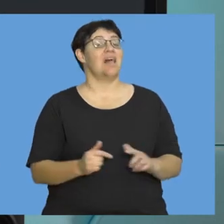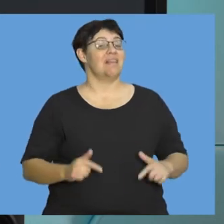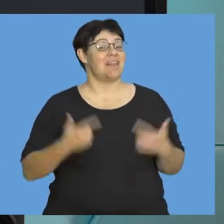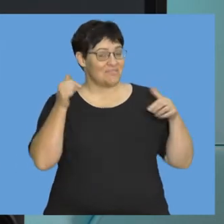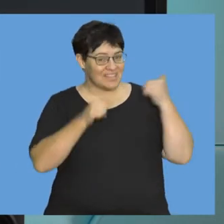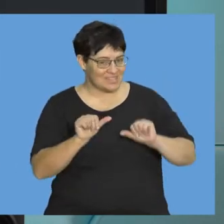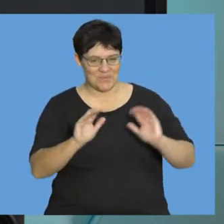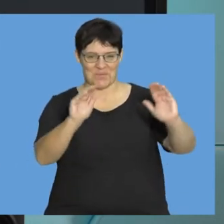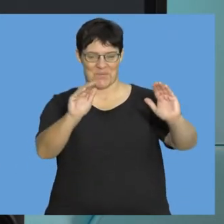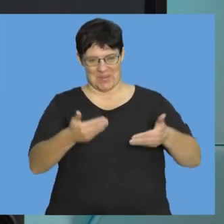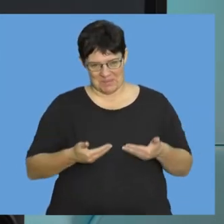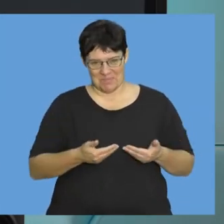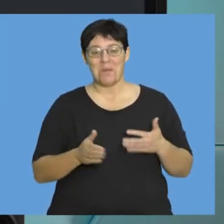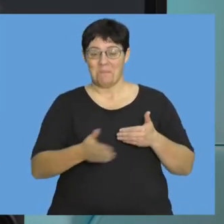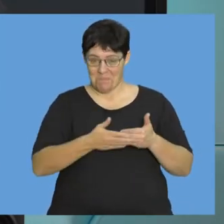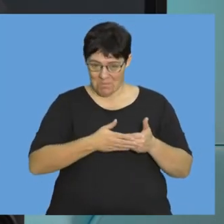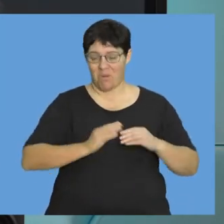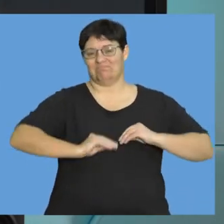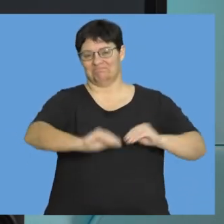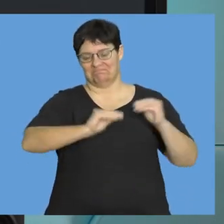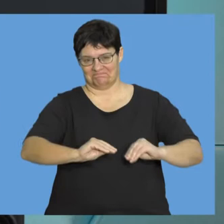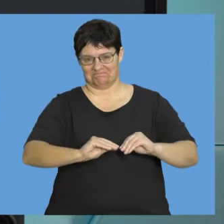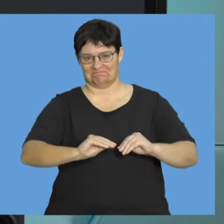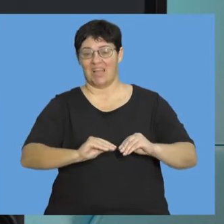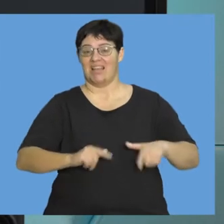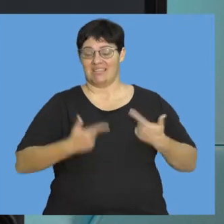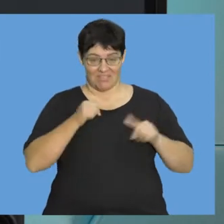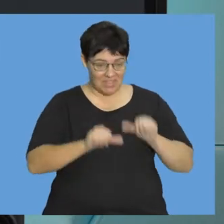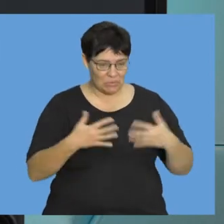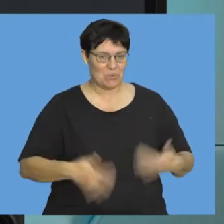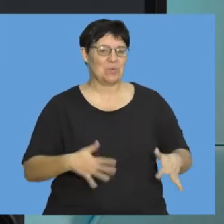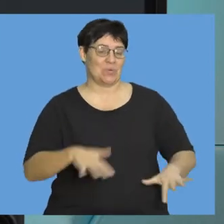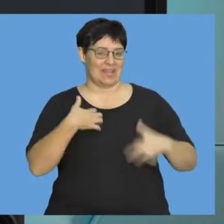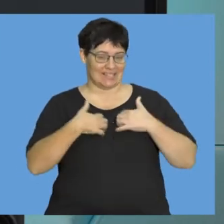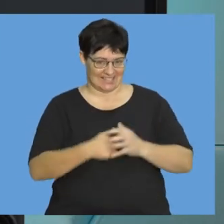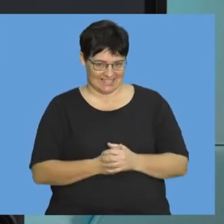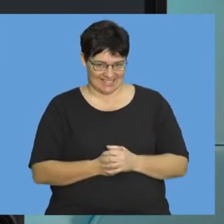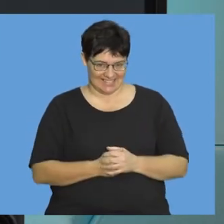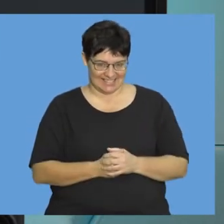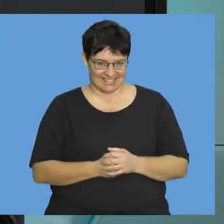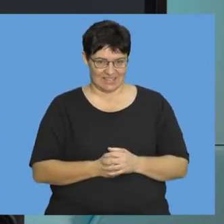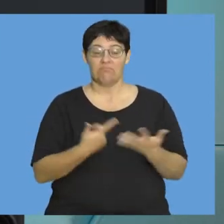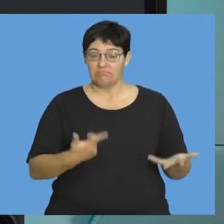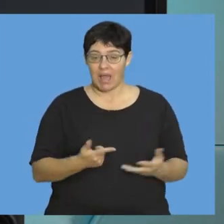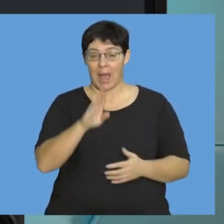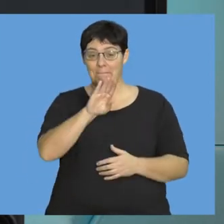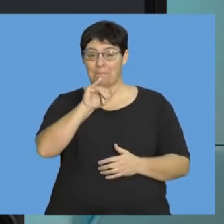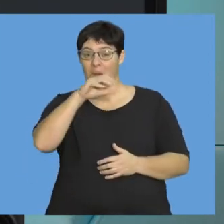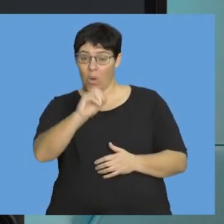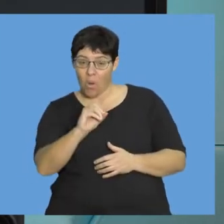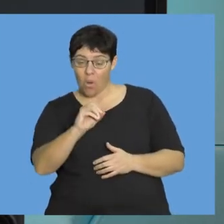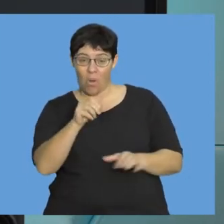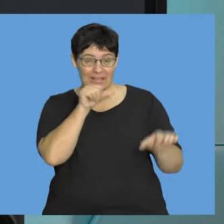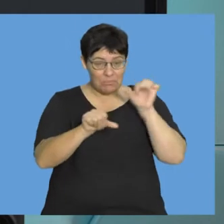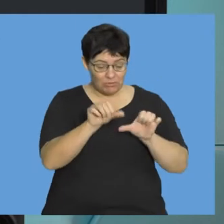life sciences to another exciting life science lesson. We are on the road to biochemistry, the molecules